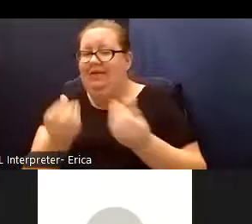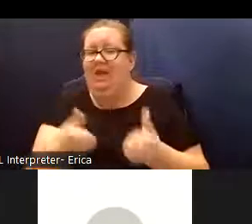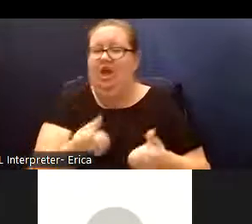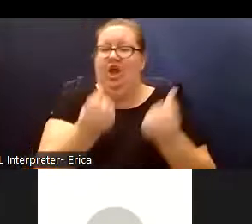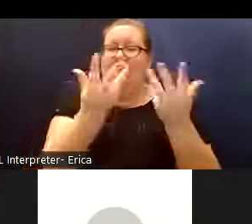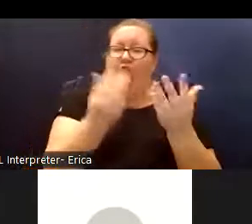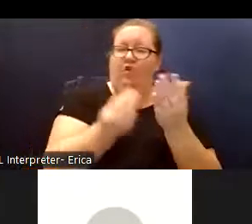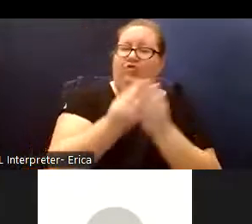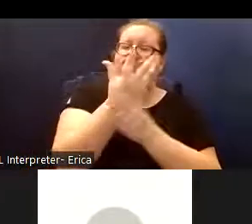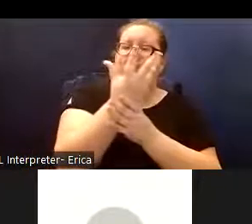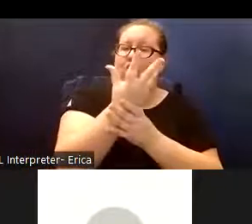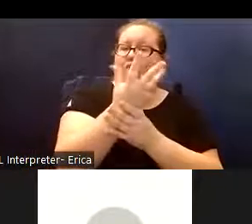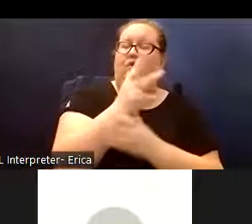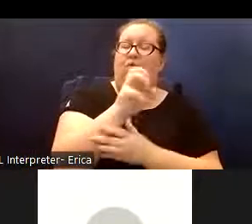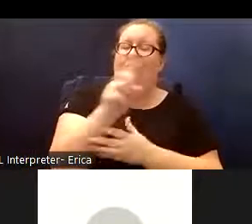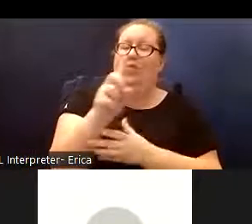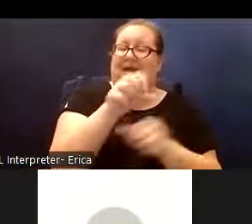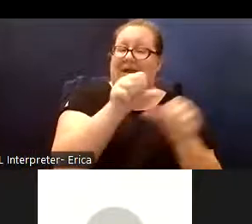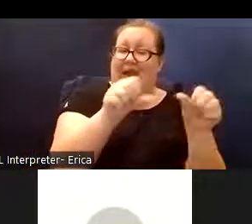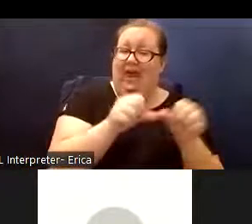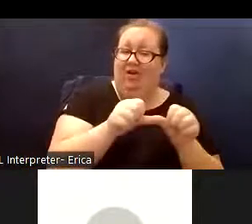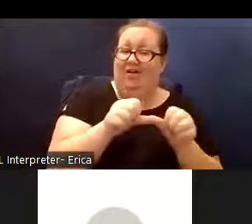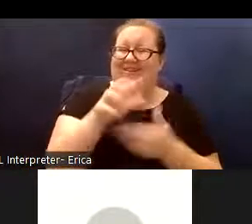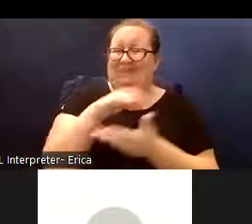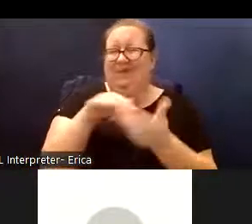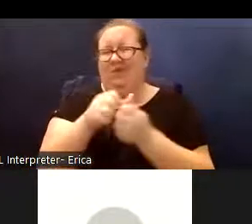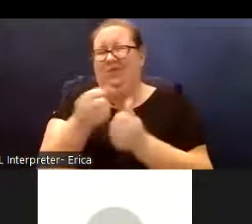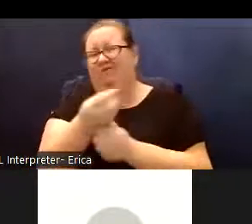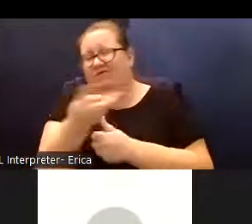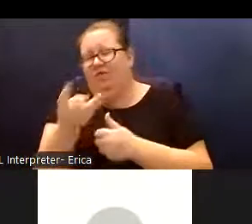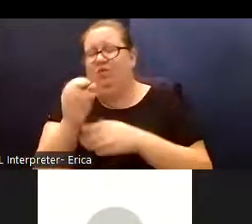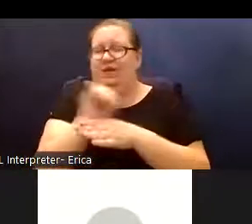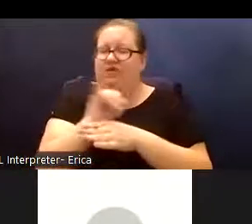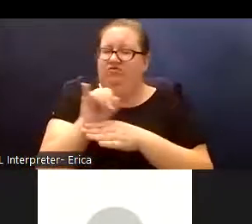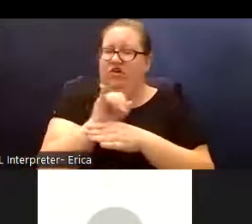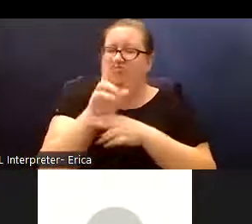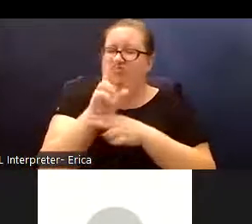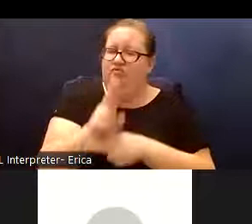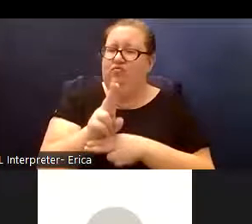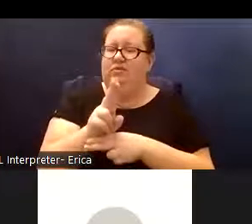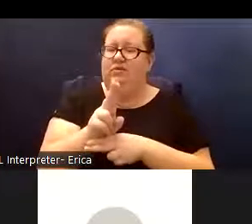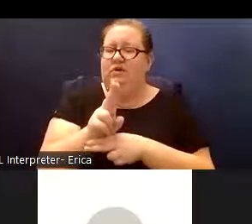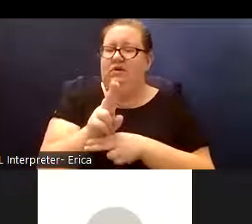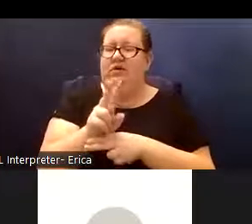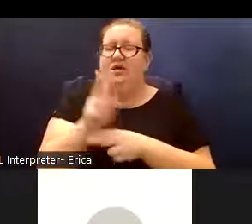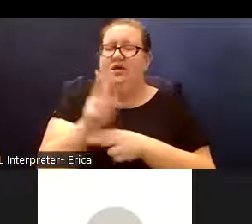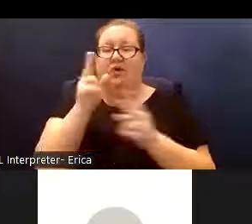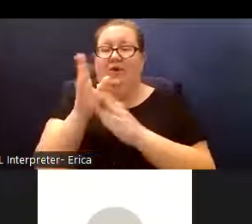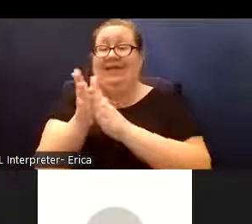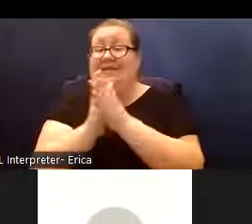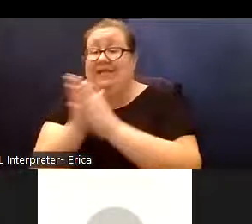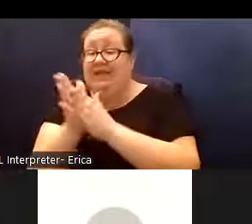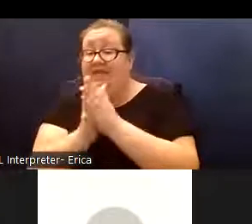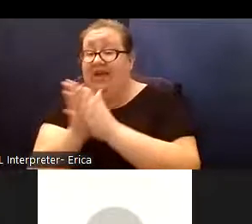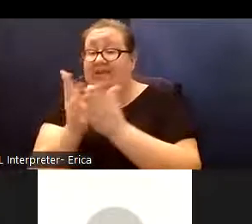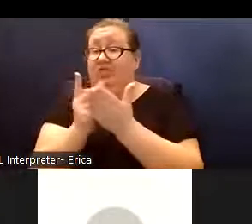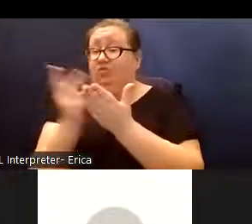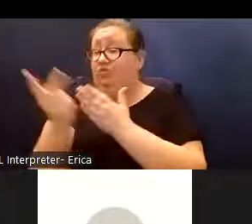reed areas mixed in with a few industrial uses, we either see the incentivization program